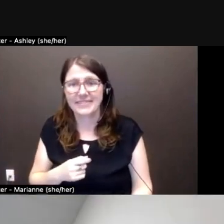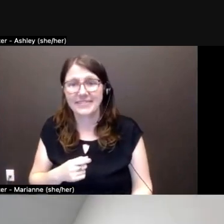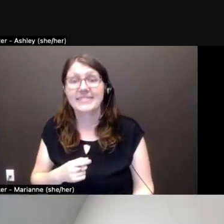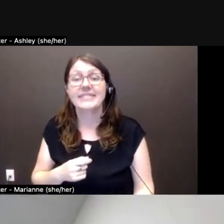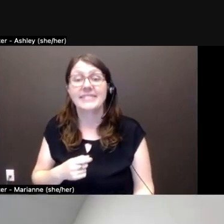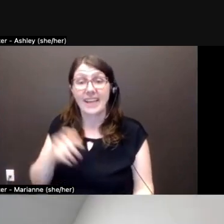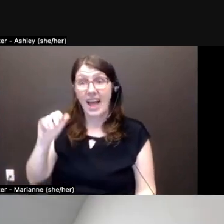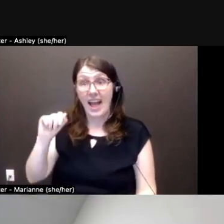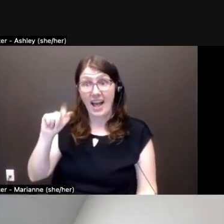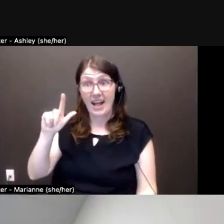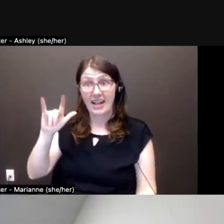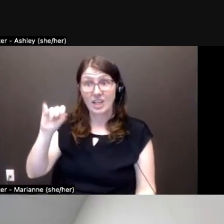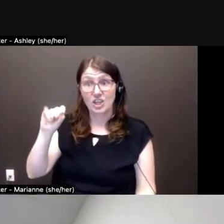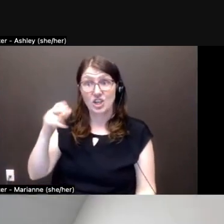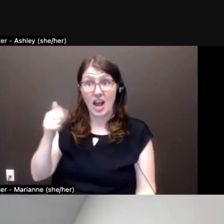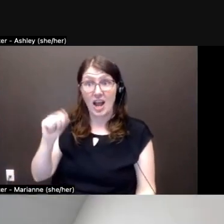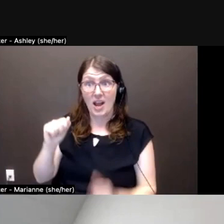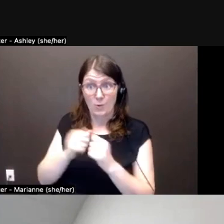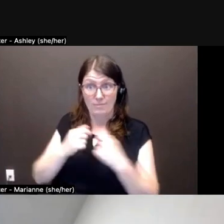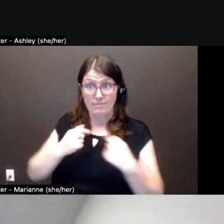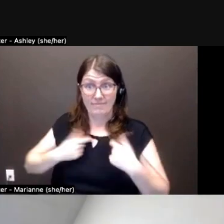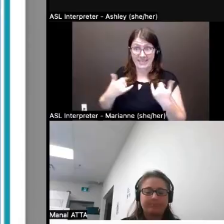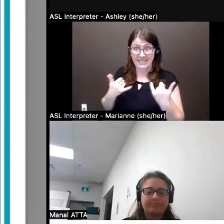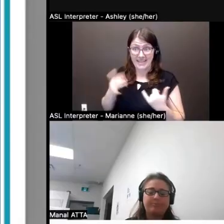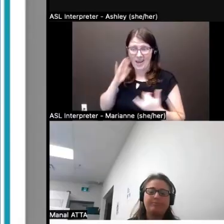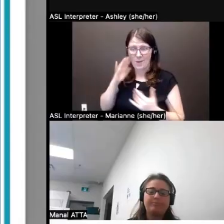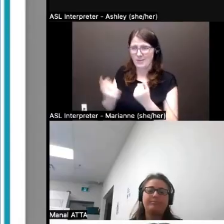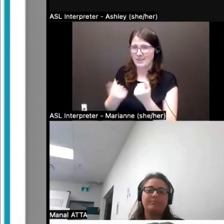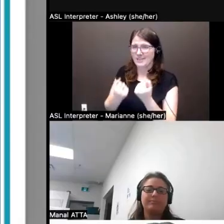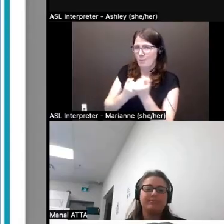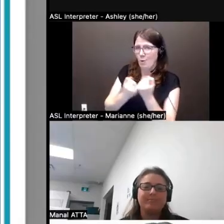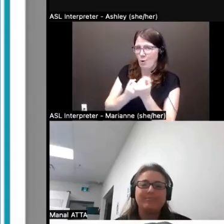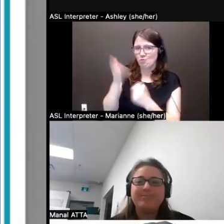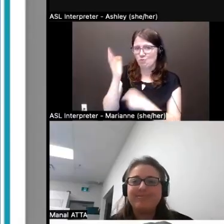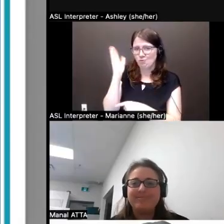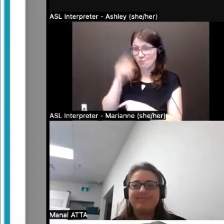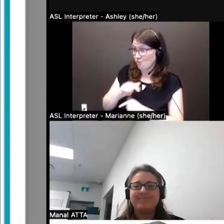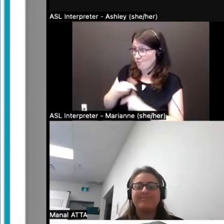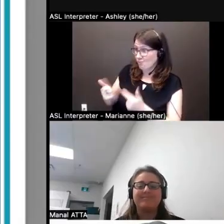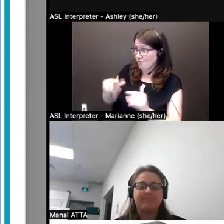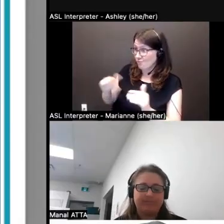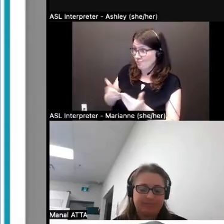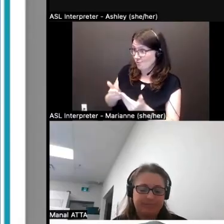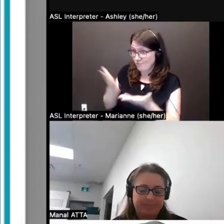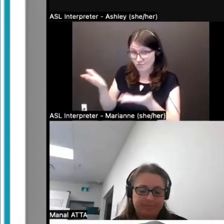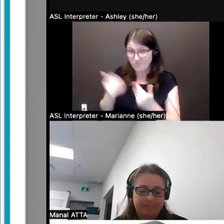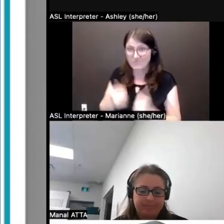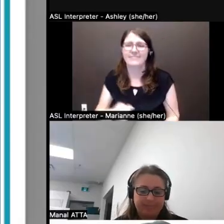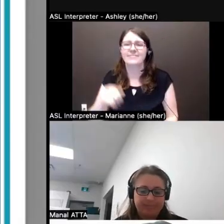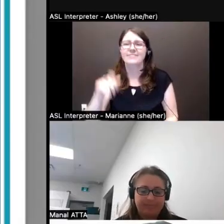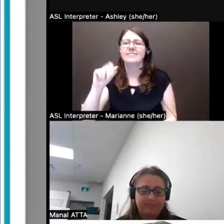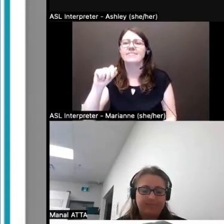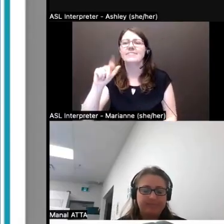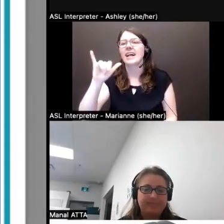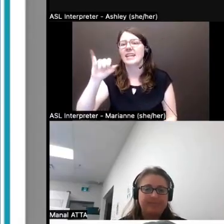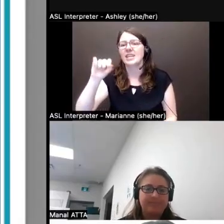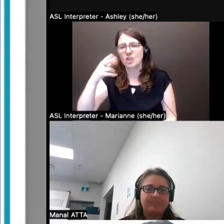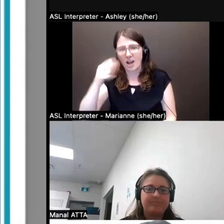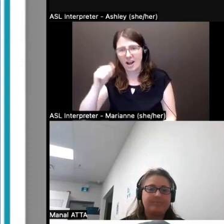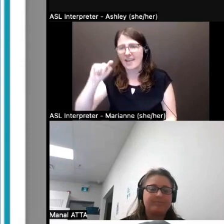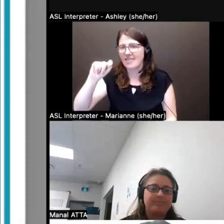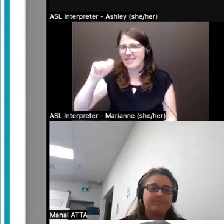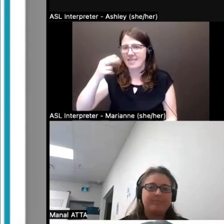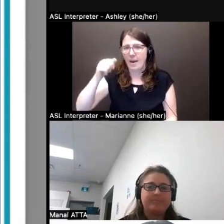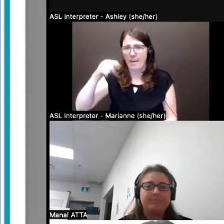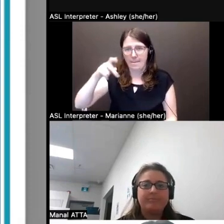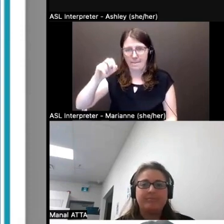support me. Please, Alicia, introduce yourself. Hello, everyone. My name is Alicia Tock, and I work at the